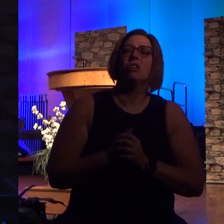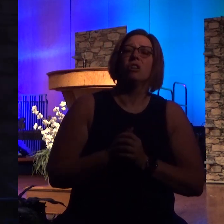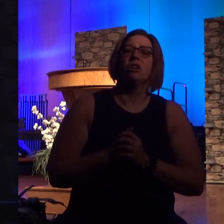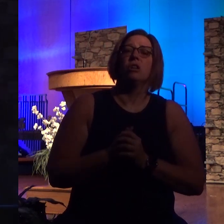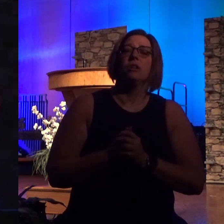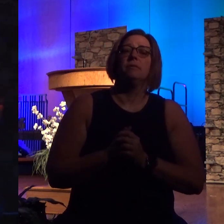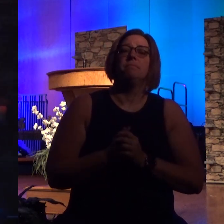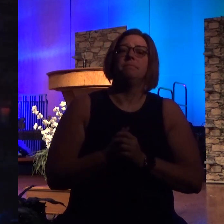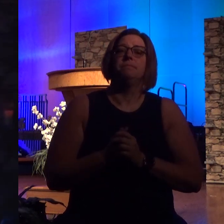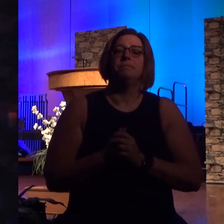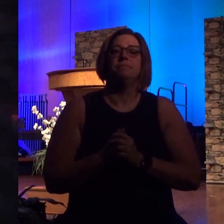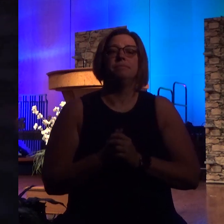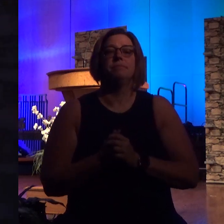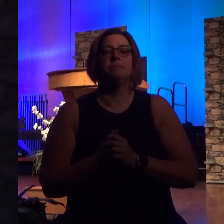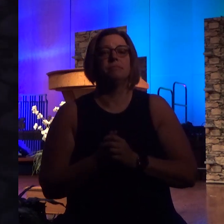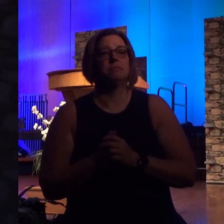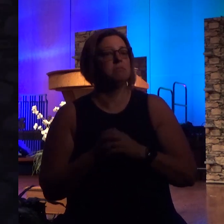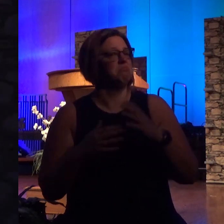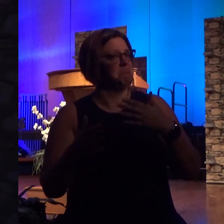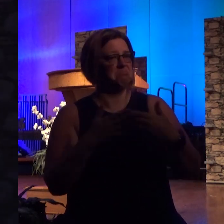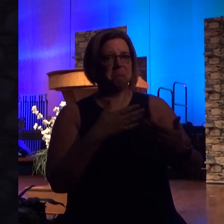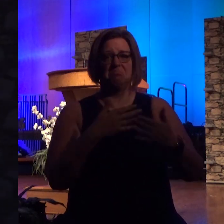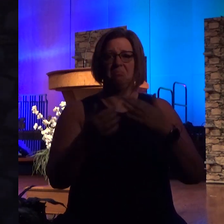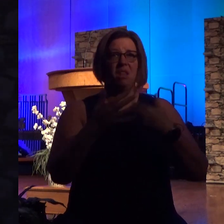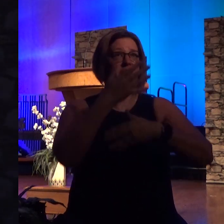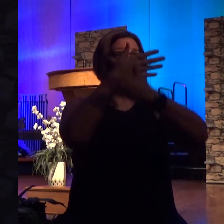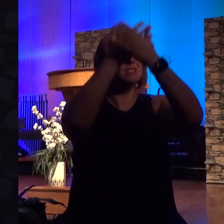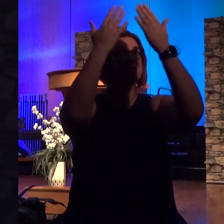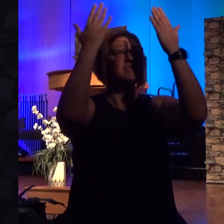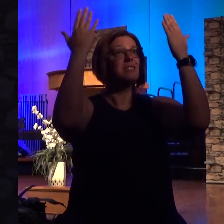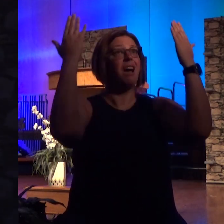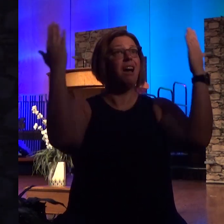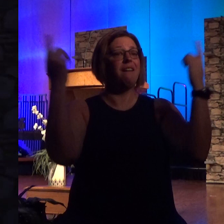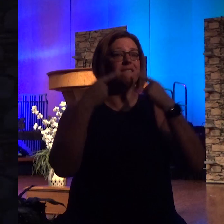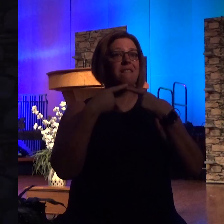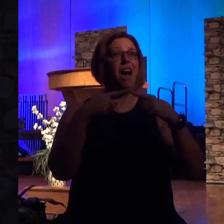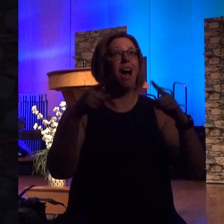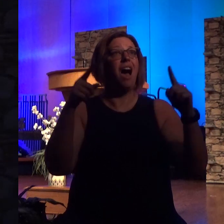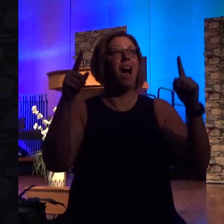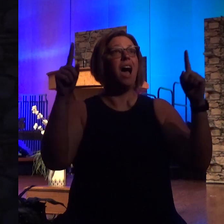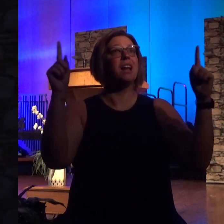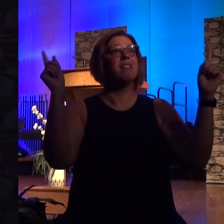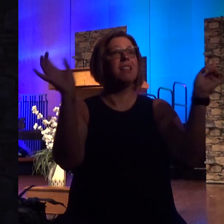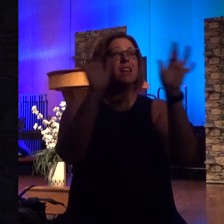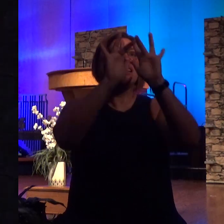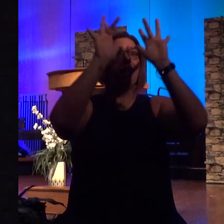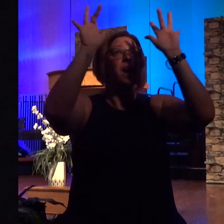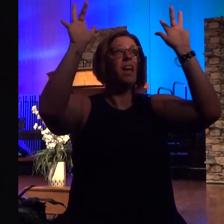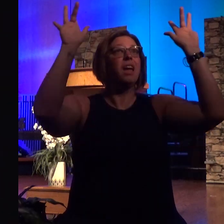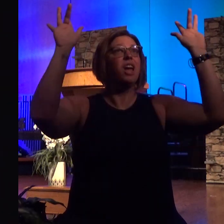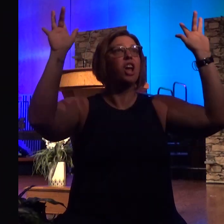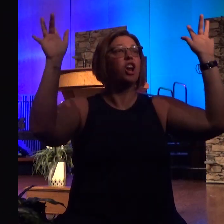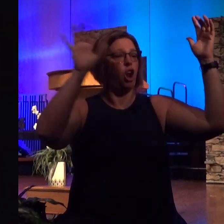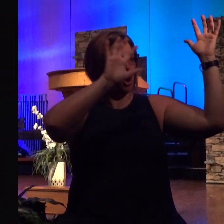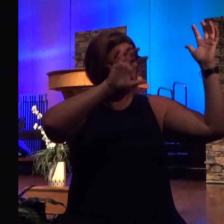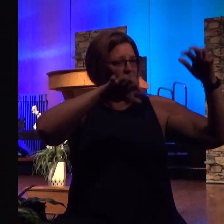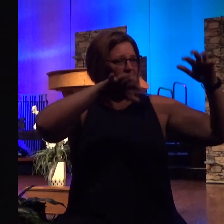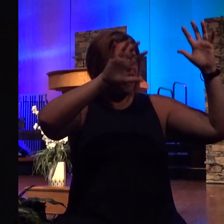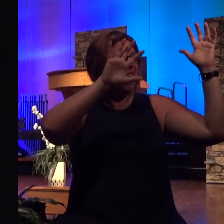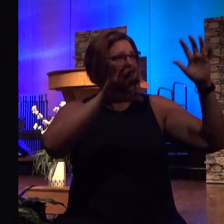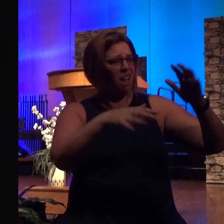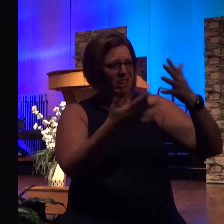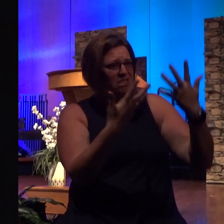line. Well, the sky is finally open, the rain and wind